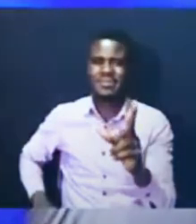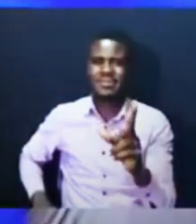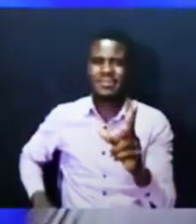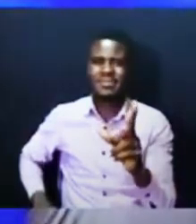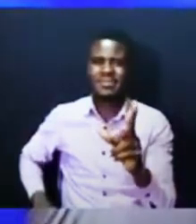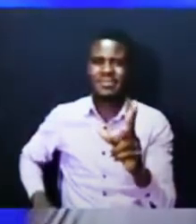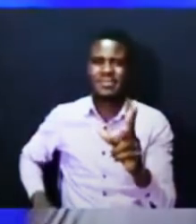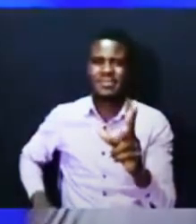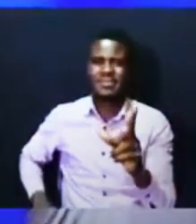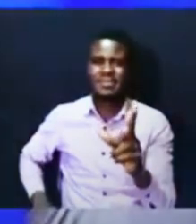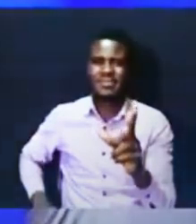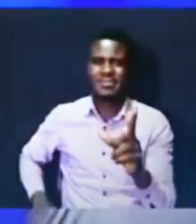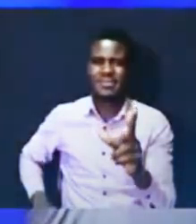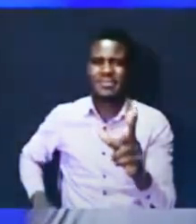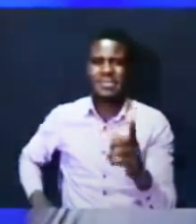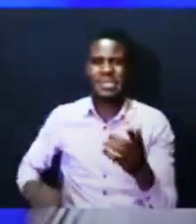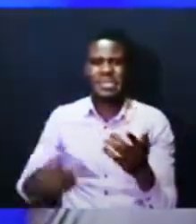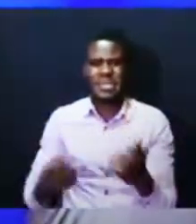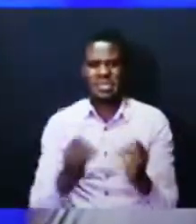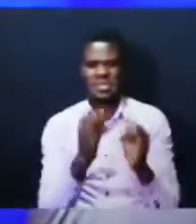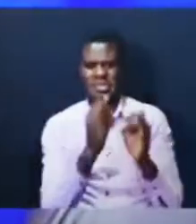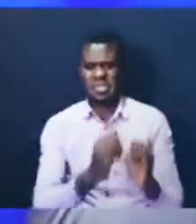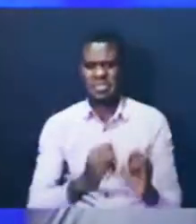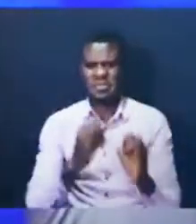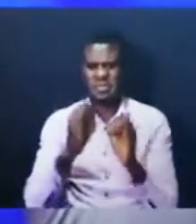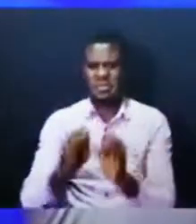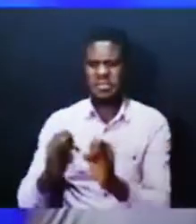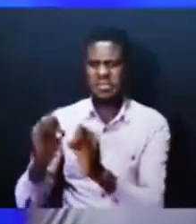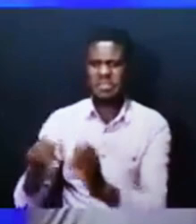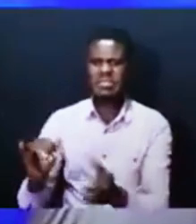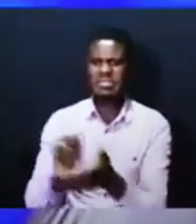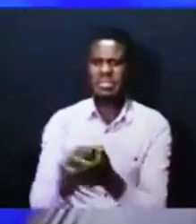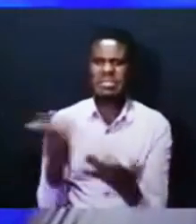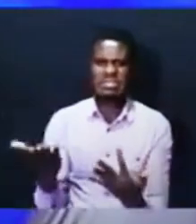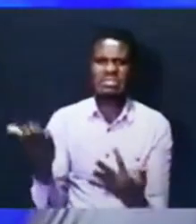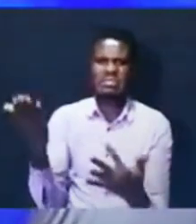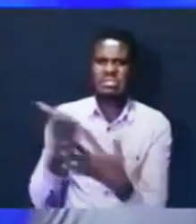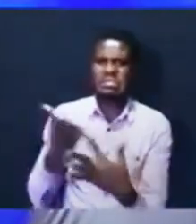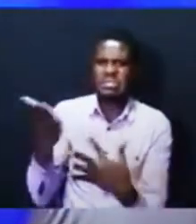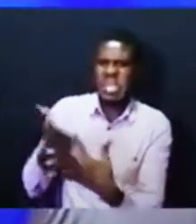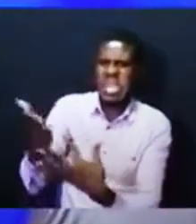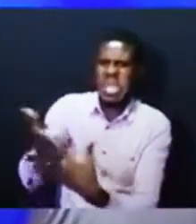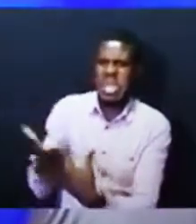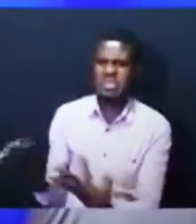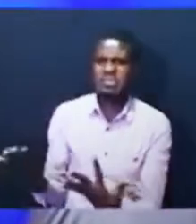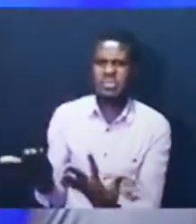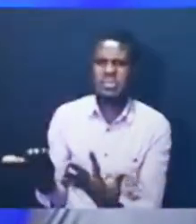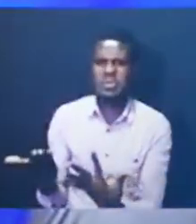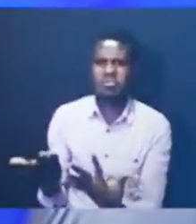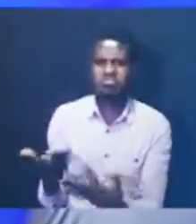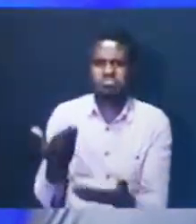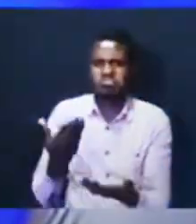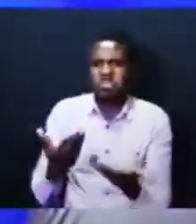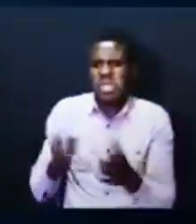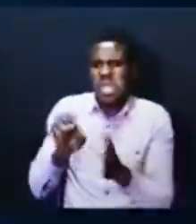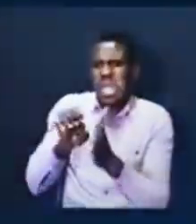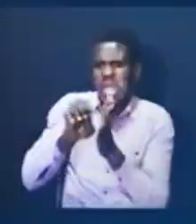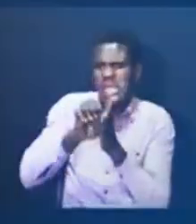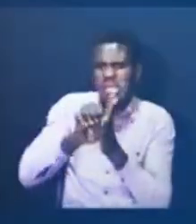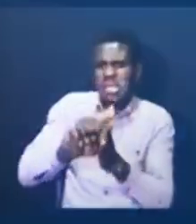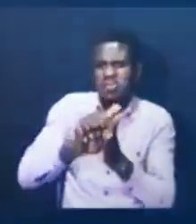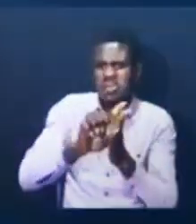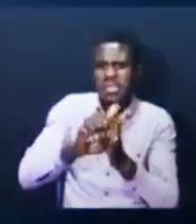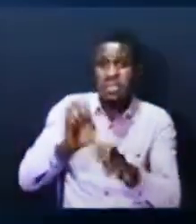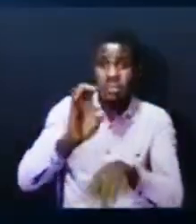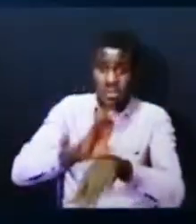a distraction to a system, maybe to an institution like the church, Nipa must